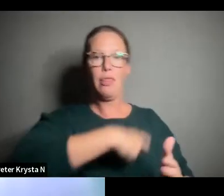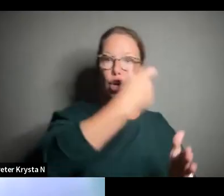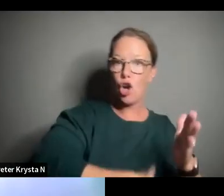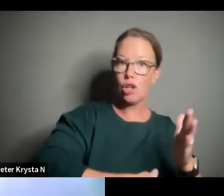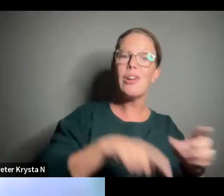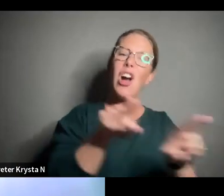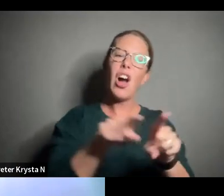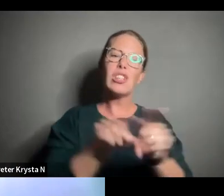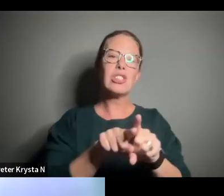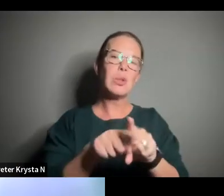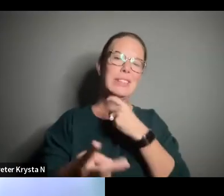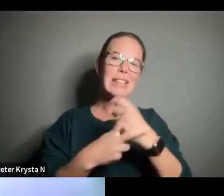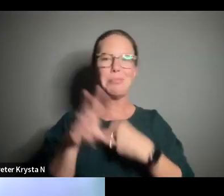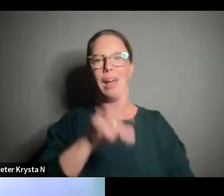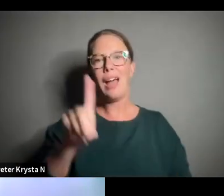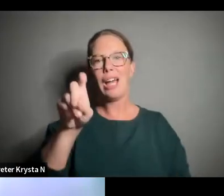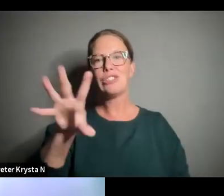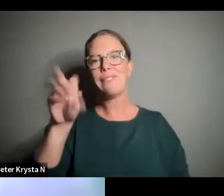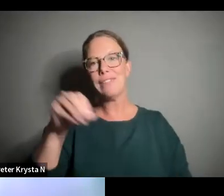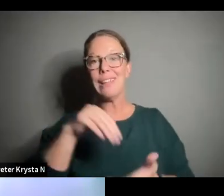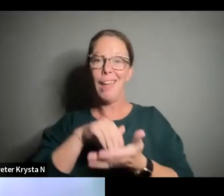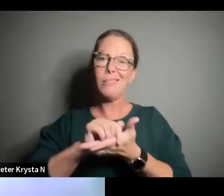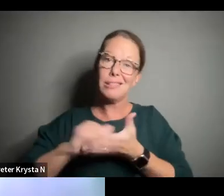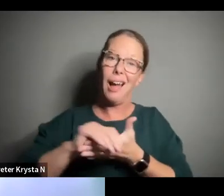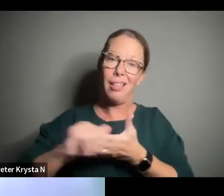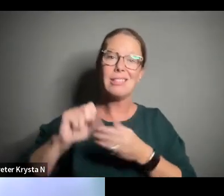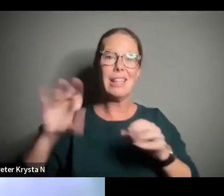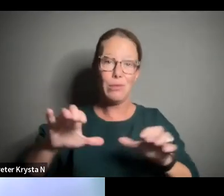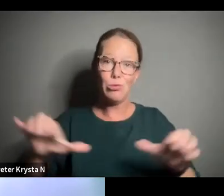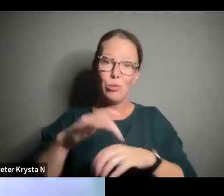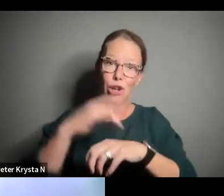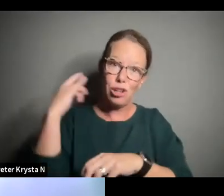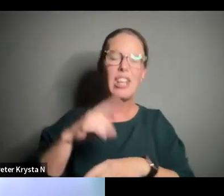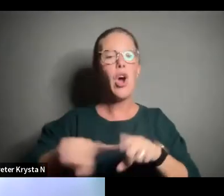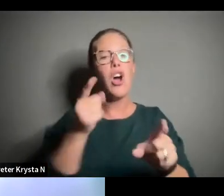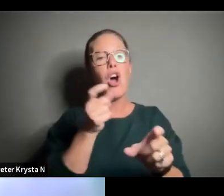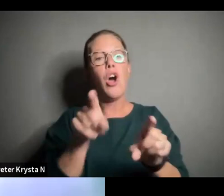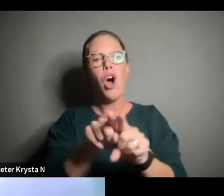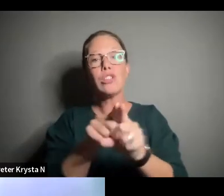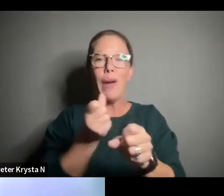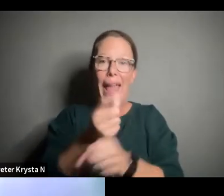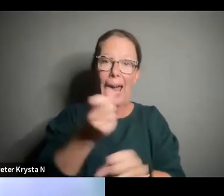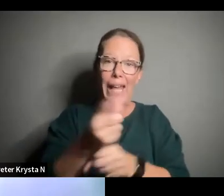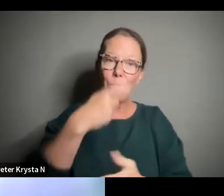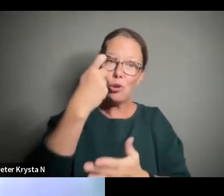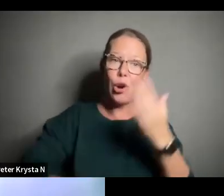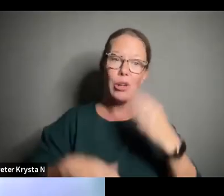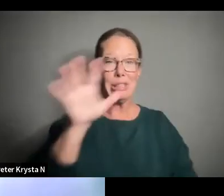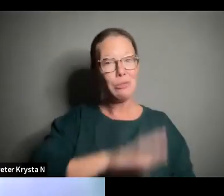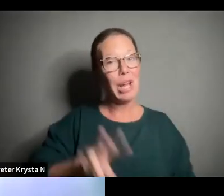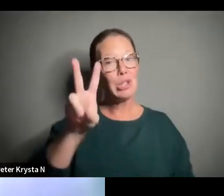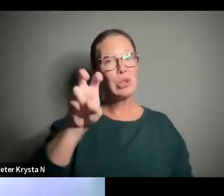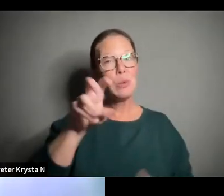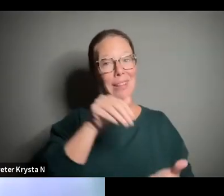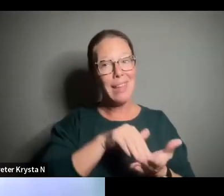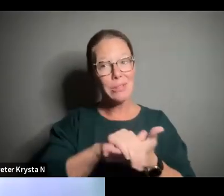about $150,000 by doing this early. And then it saves the annual cost of a ventilator, which really approaches $200,000 a